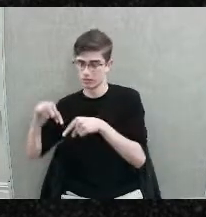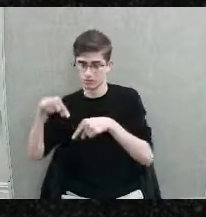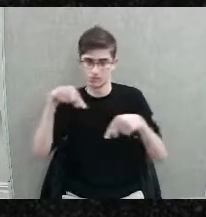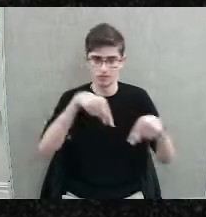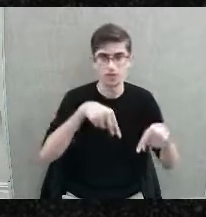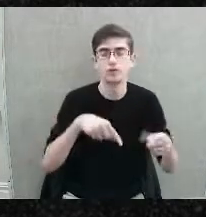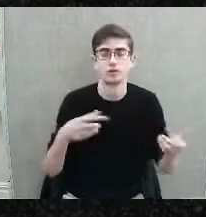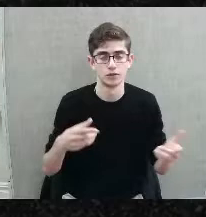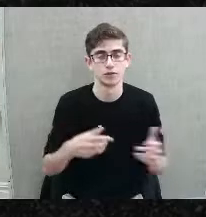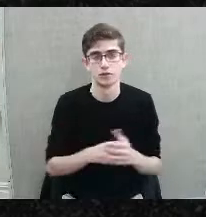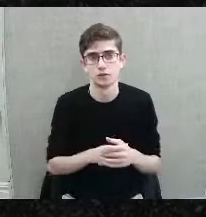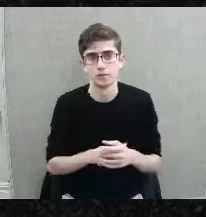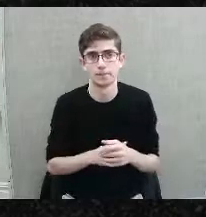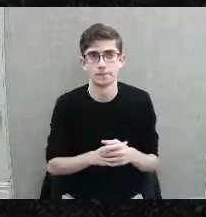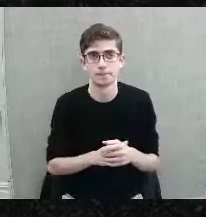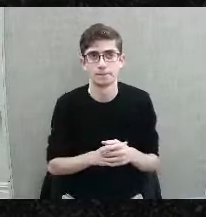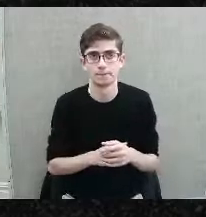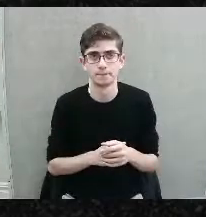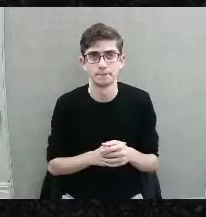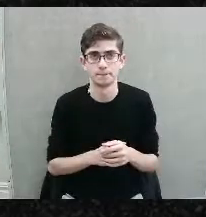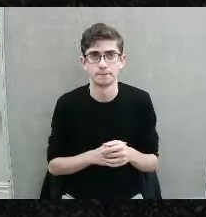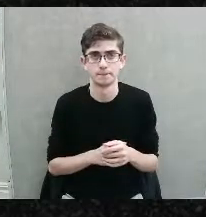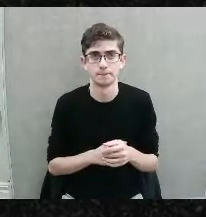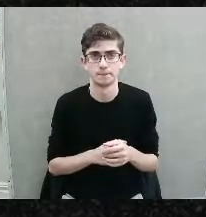fascist experiences. Second,